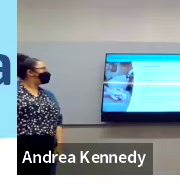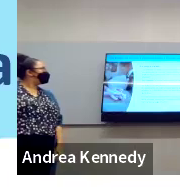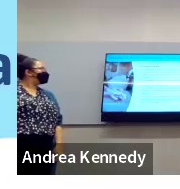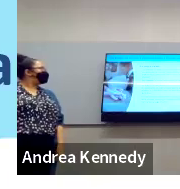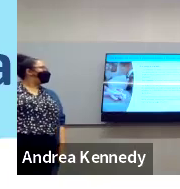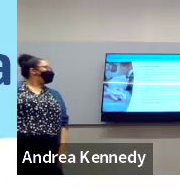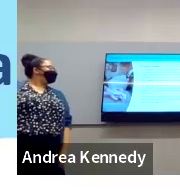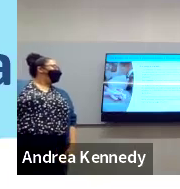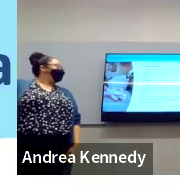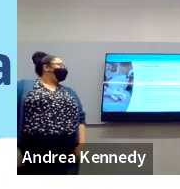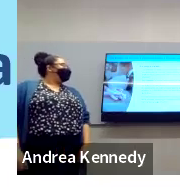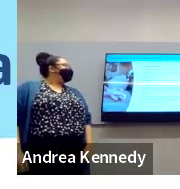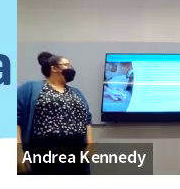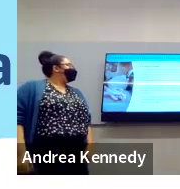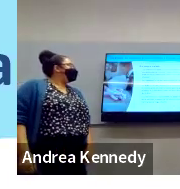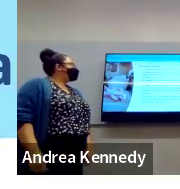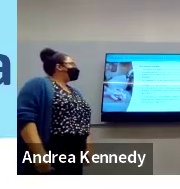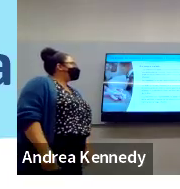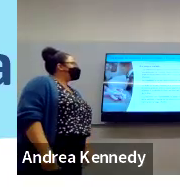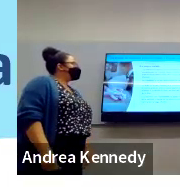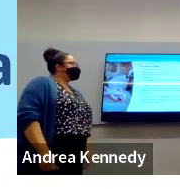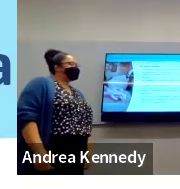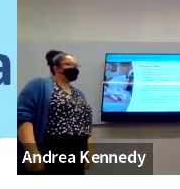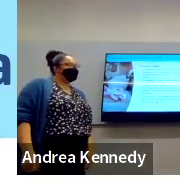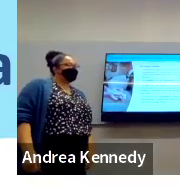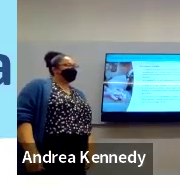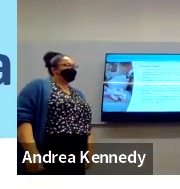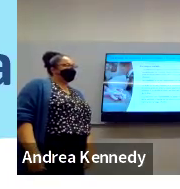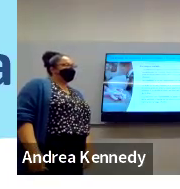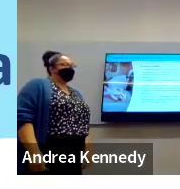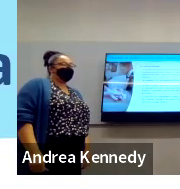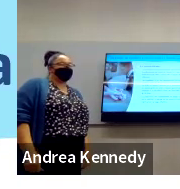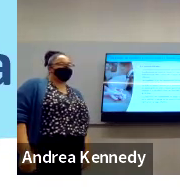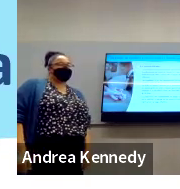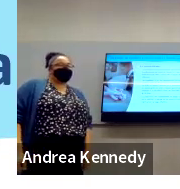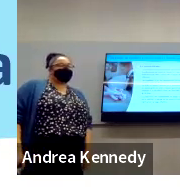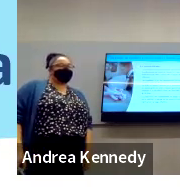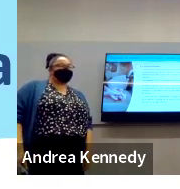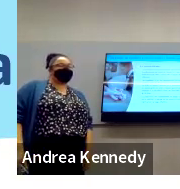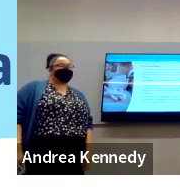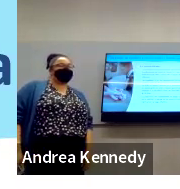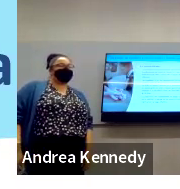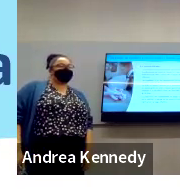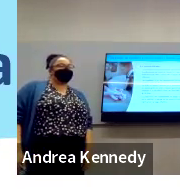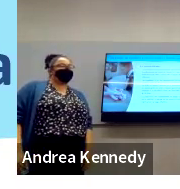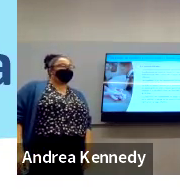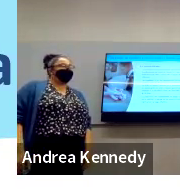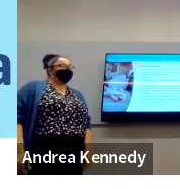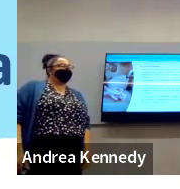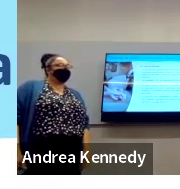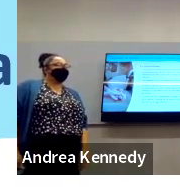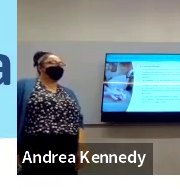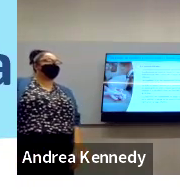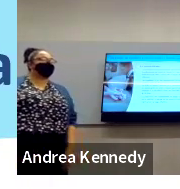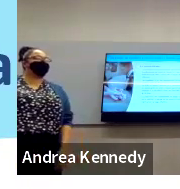So, ya que si es determinado que su servicios públicos a peticiones